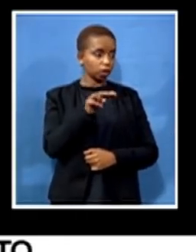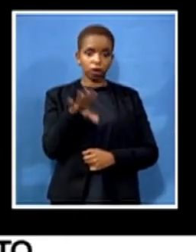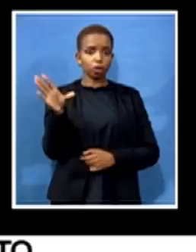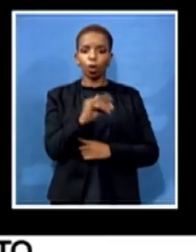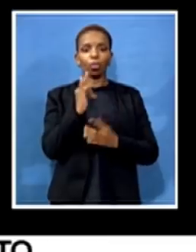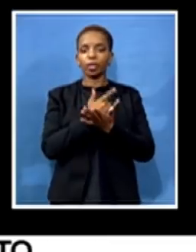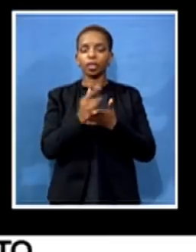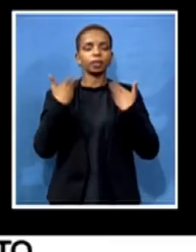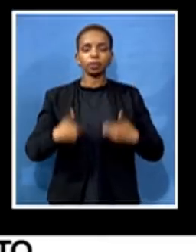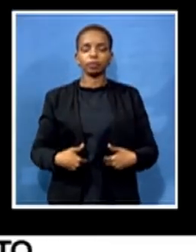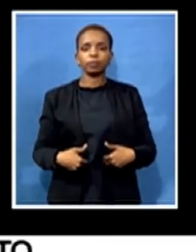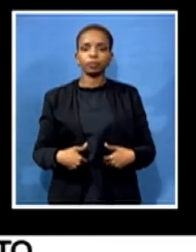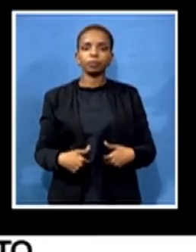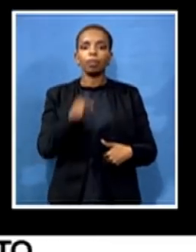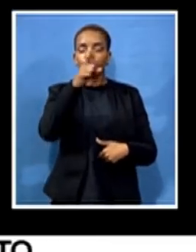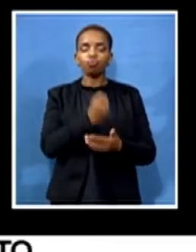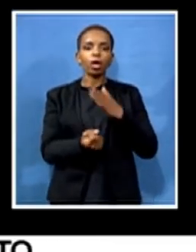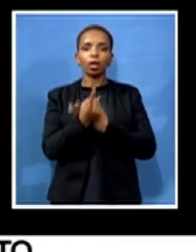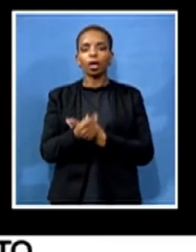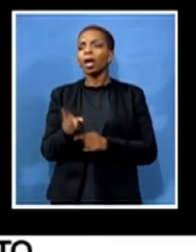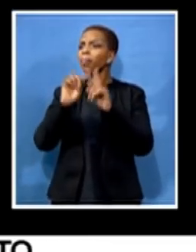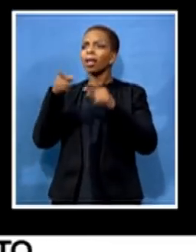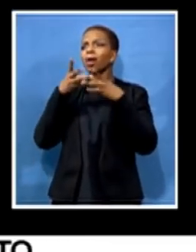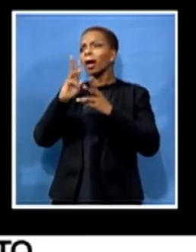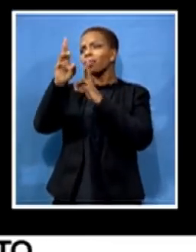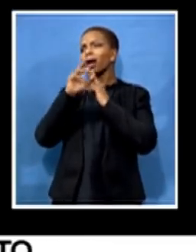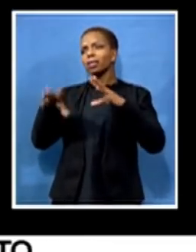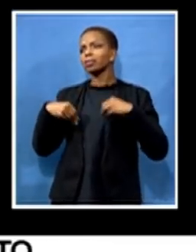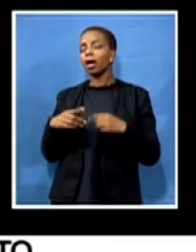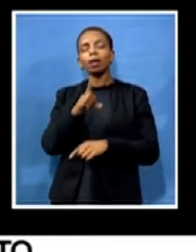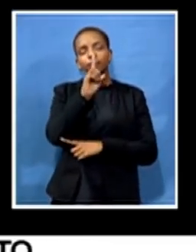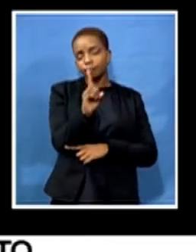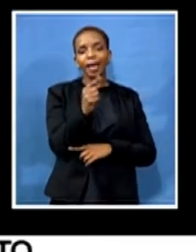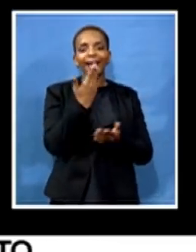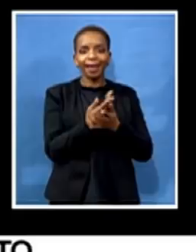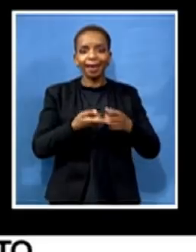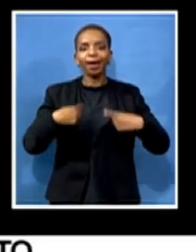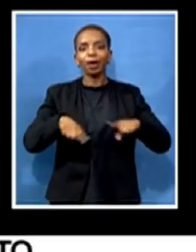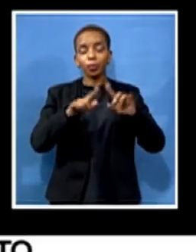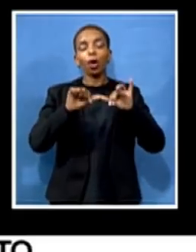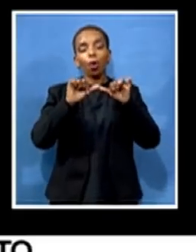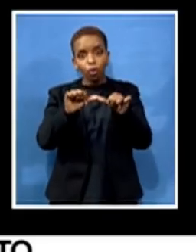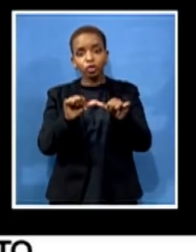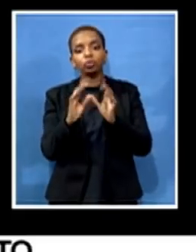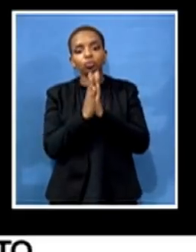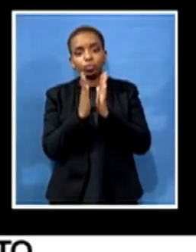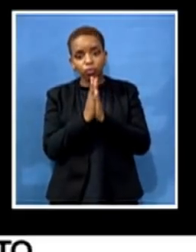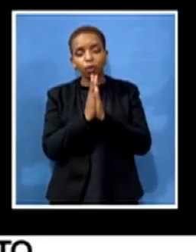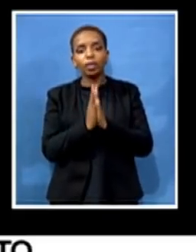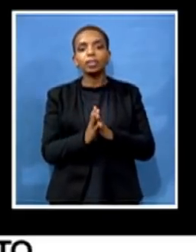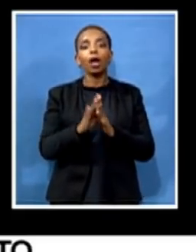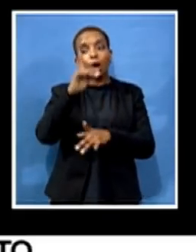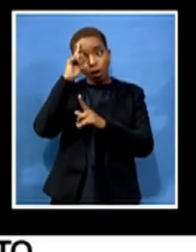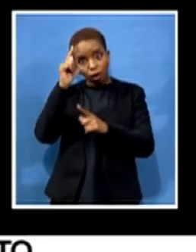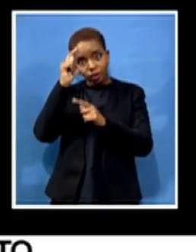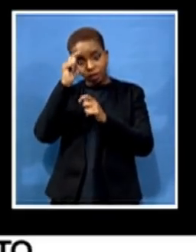This is unacceptable. Can we continue? Can we request Honorable Bosov to come with your questions, members, please? We